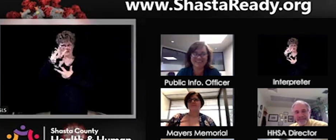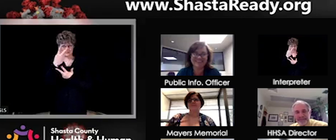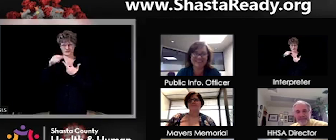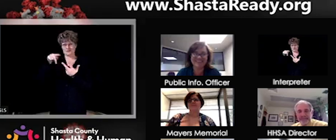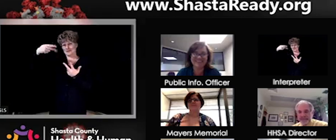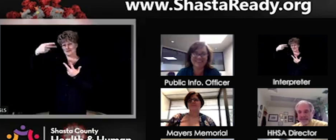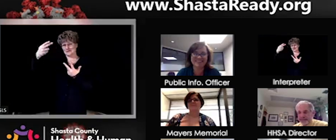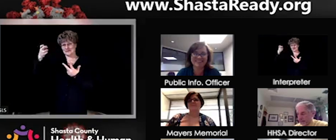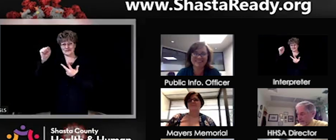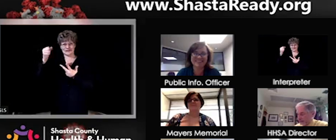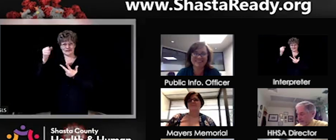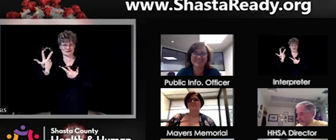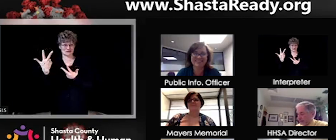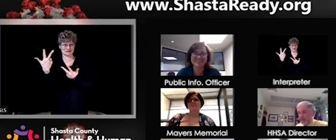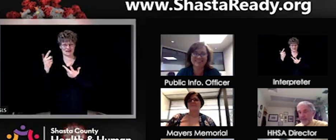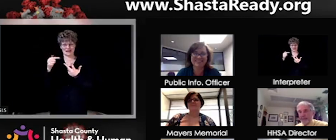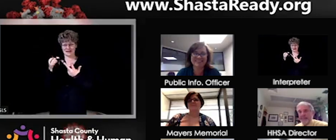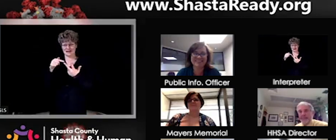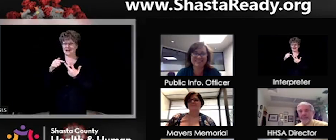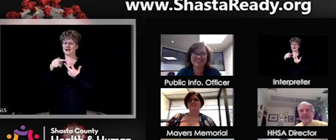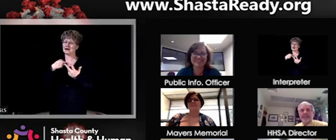I'm right there with you. I need a haircut, too.